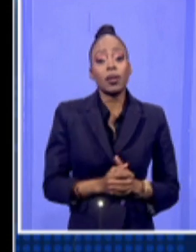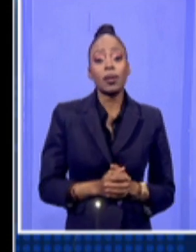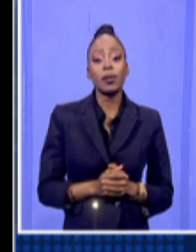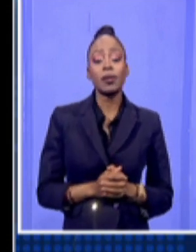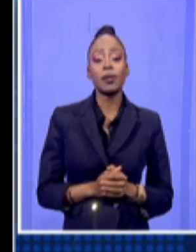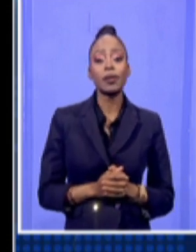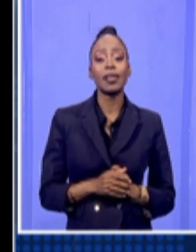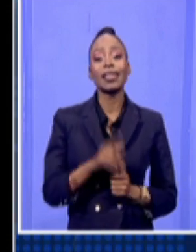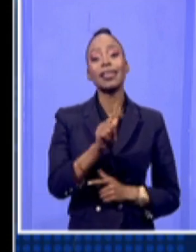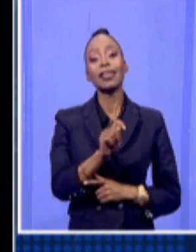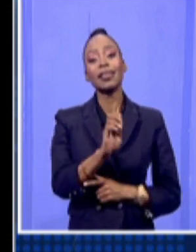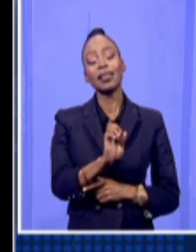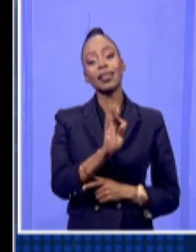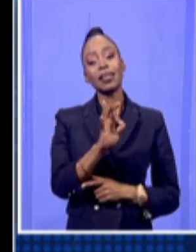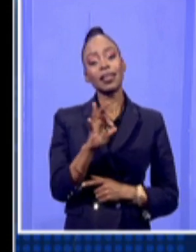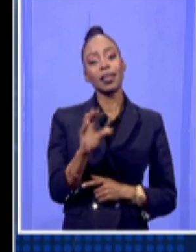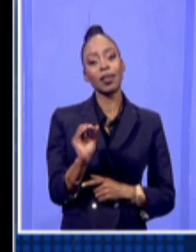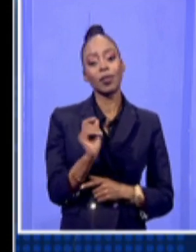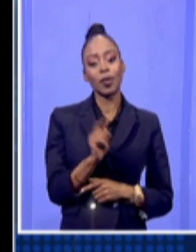Advocate Teffo,